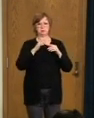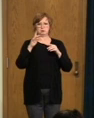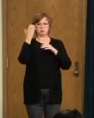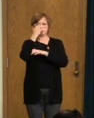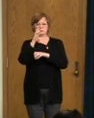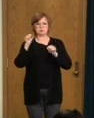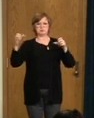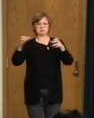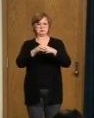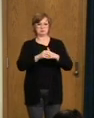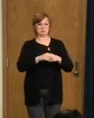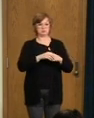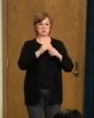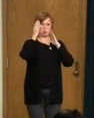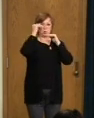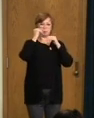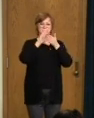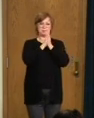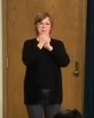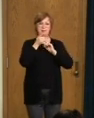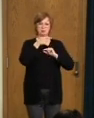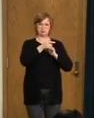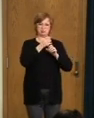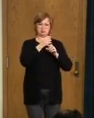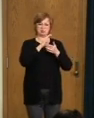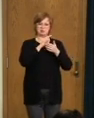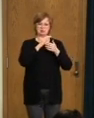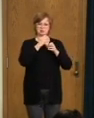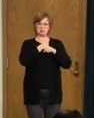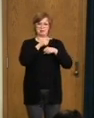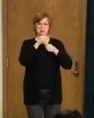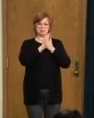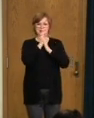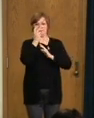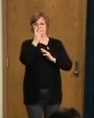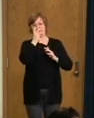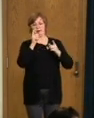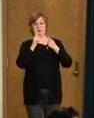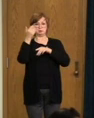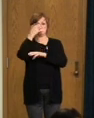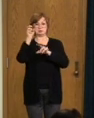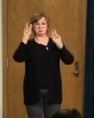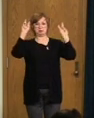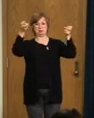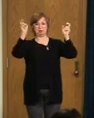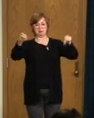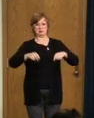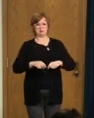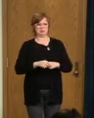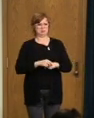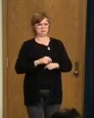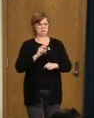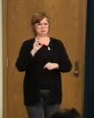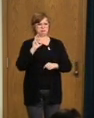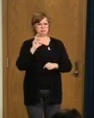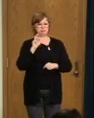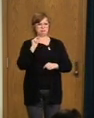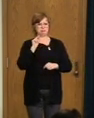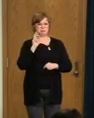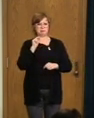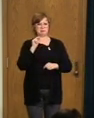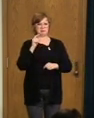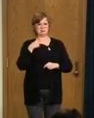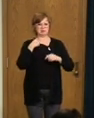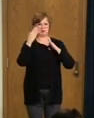enacted these new restrictions sooner, would we be in this position of canceling Christmas? Well, I don't think my